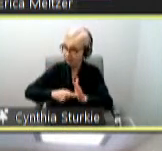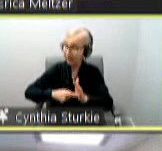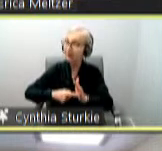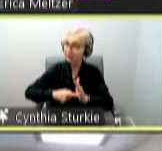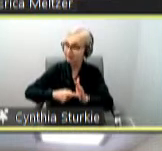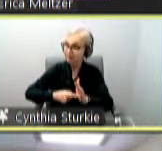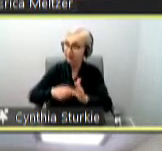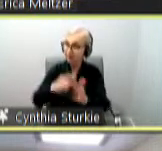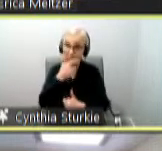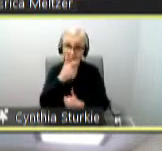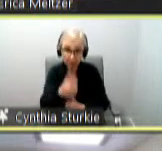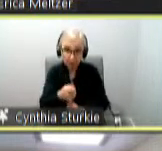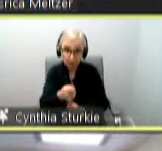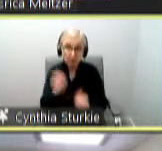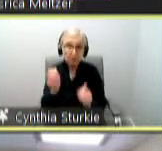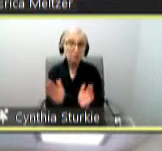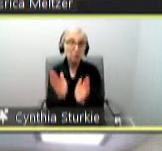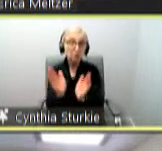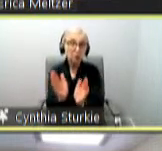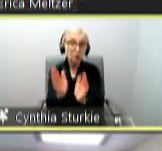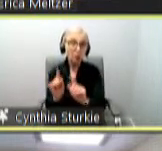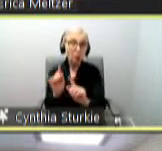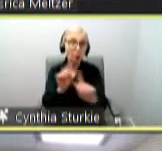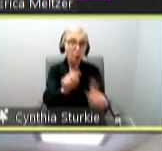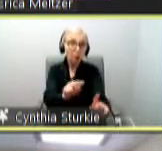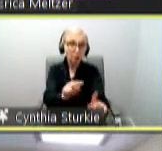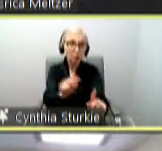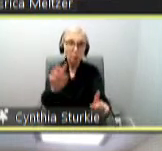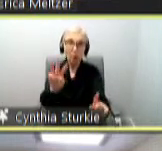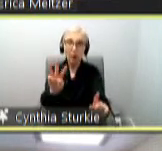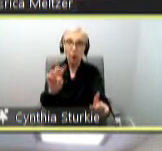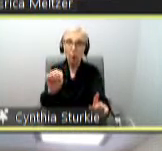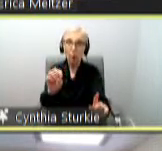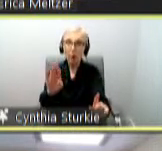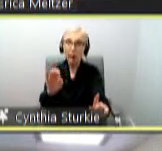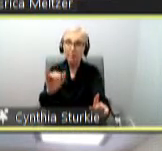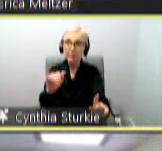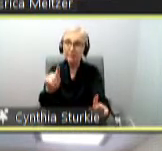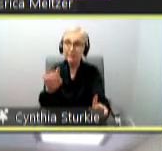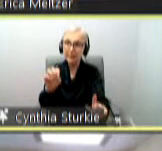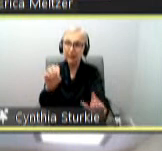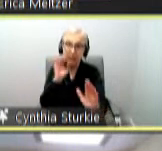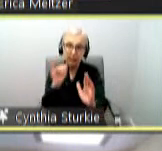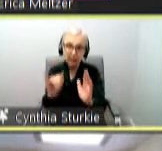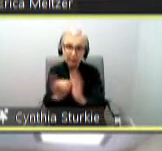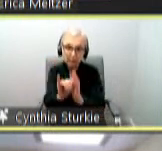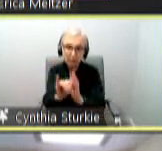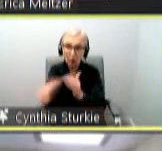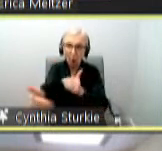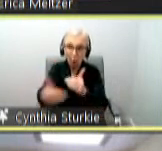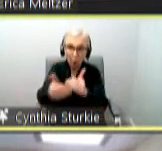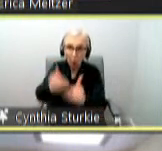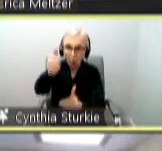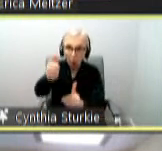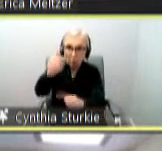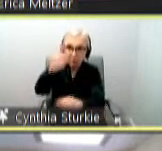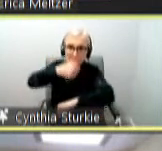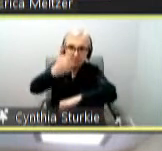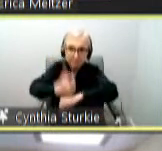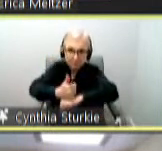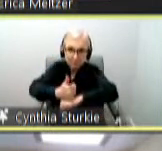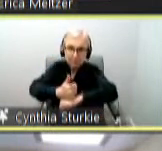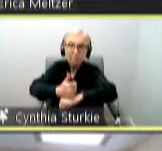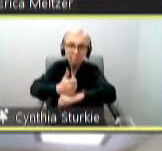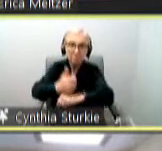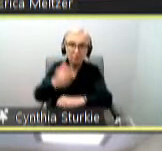through our program, I encourage people to go to our website, identify a specific site near them,